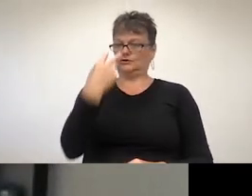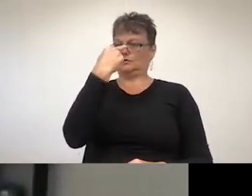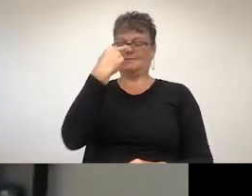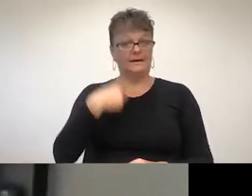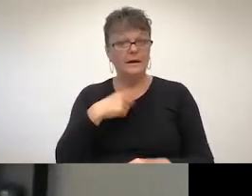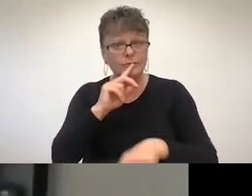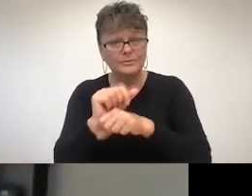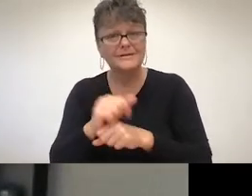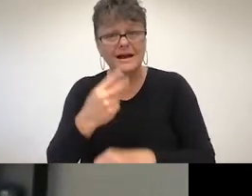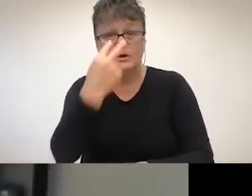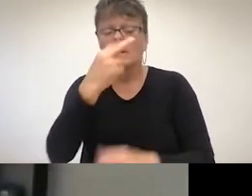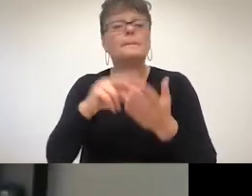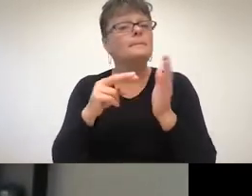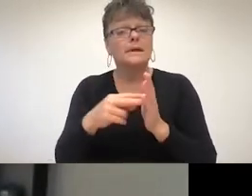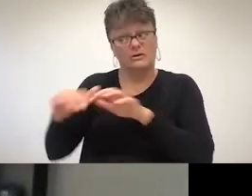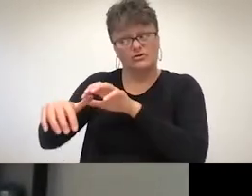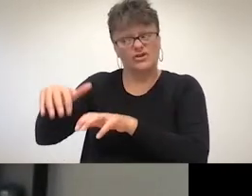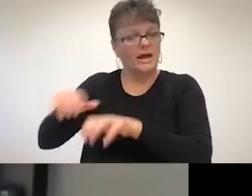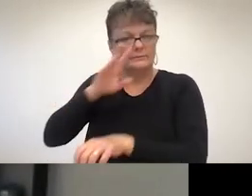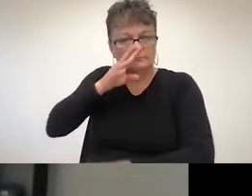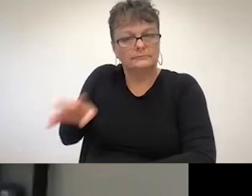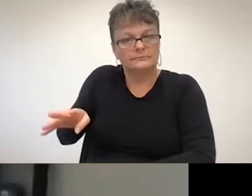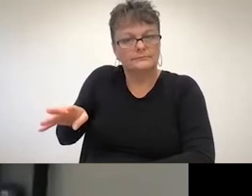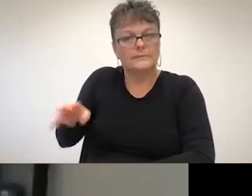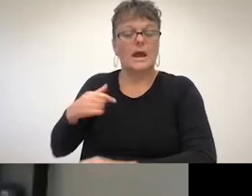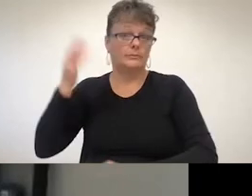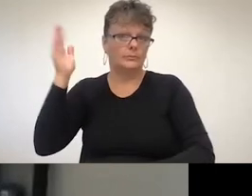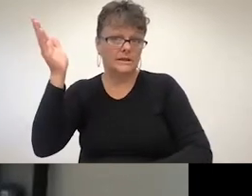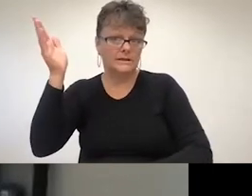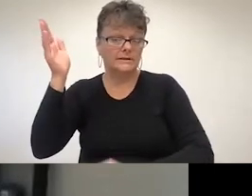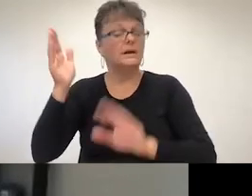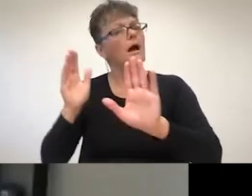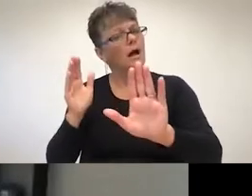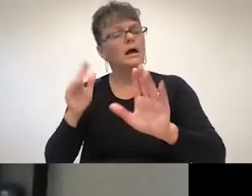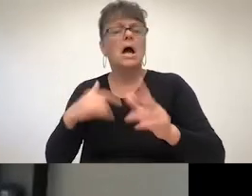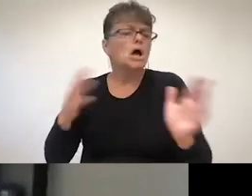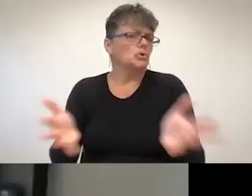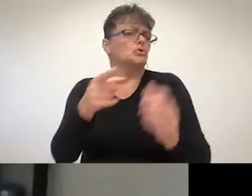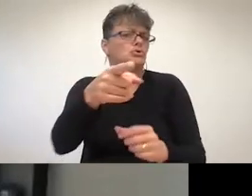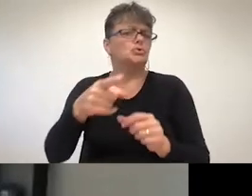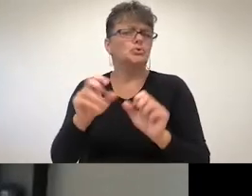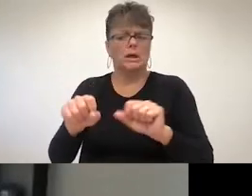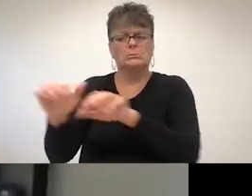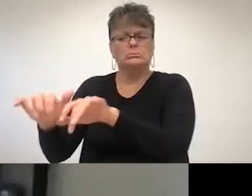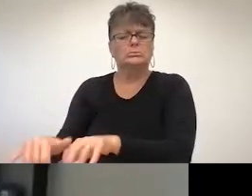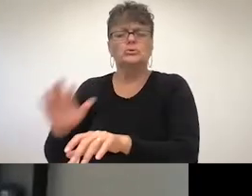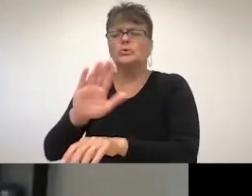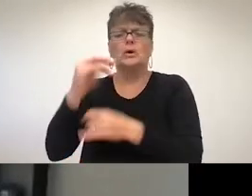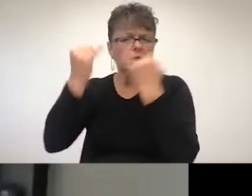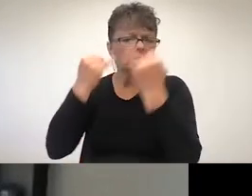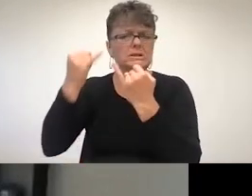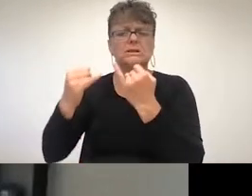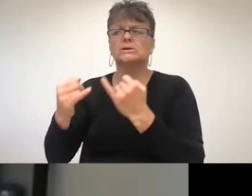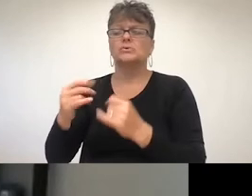happening in the chat while I'm presenting my slides. However, I encourage you to use it as a place to share ideas and